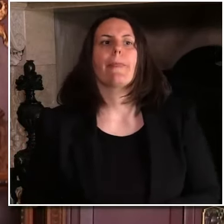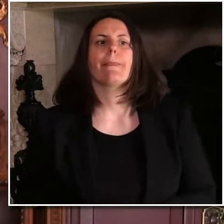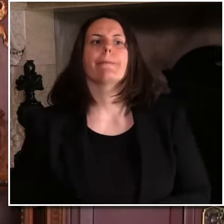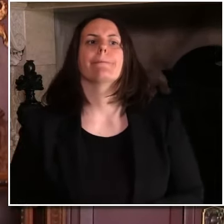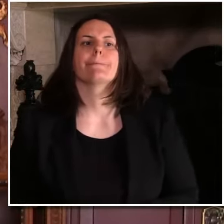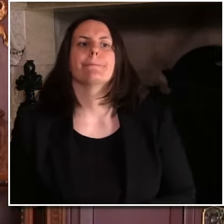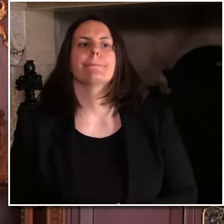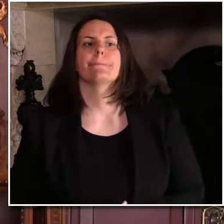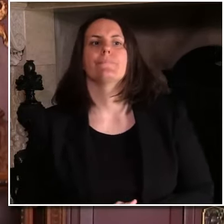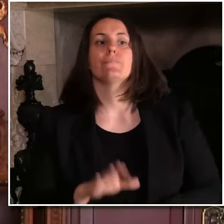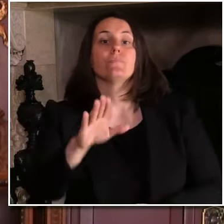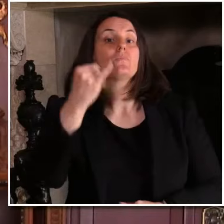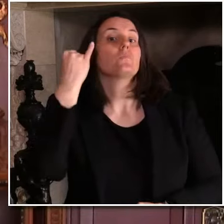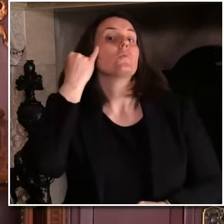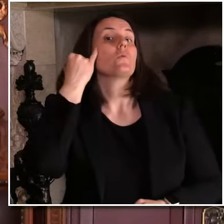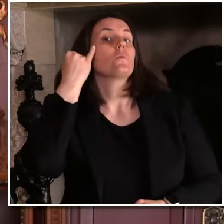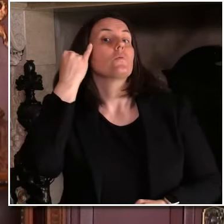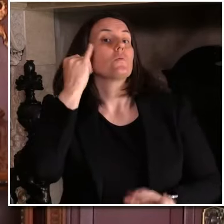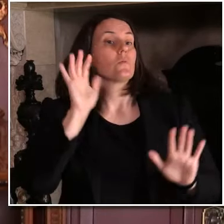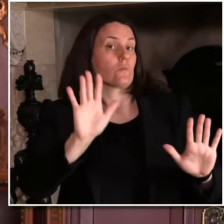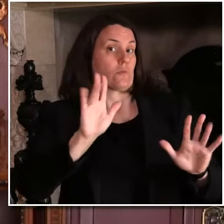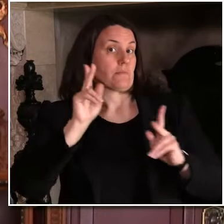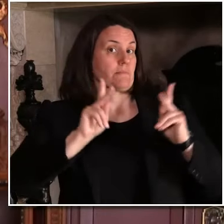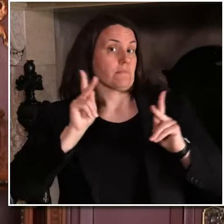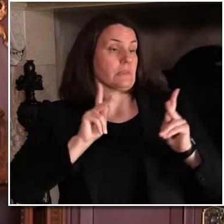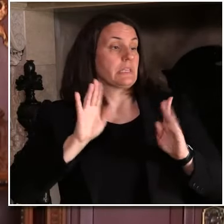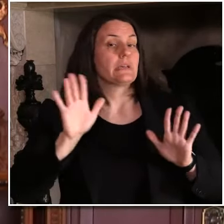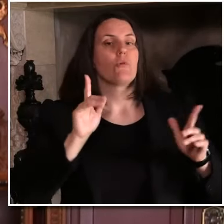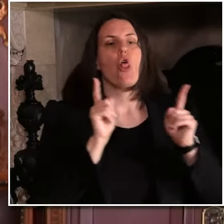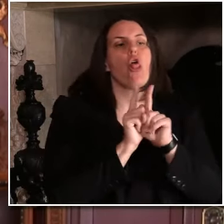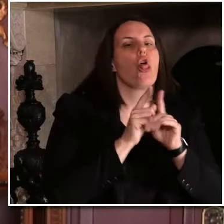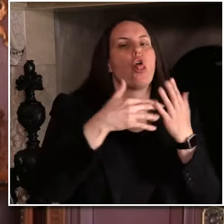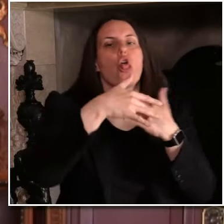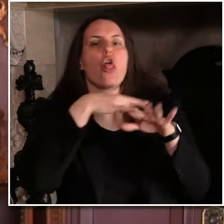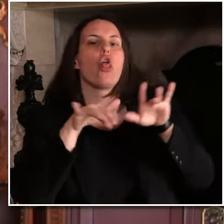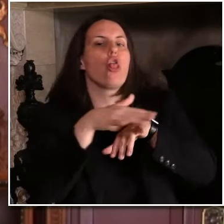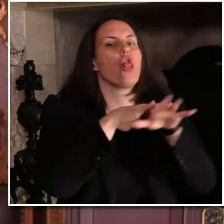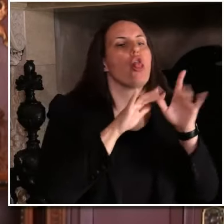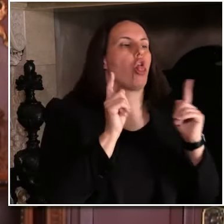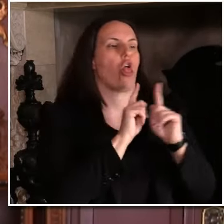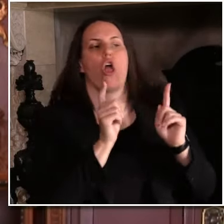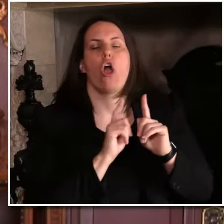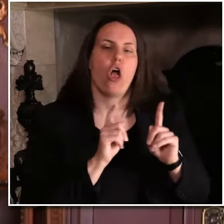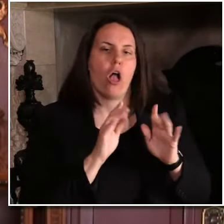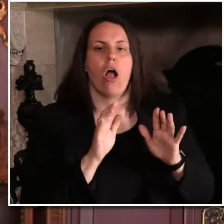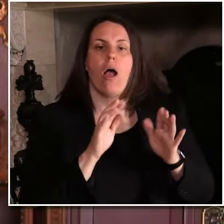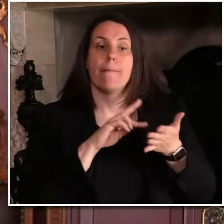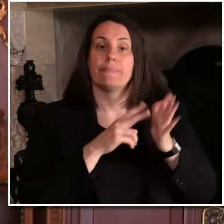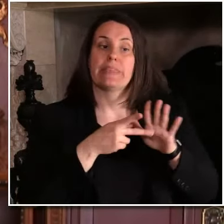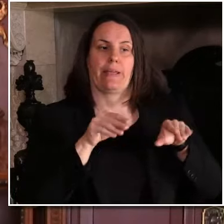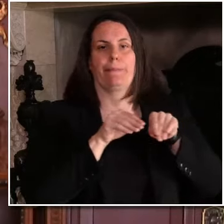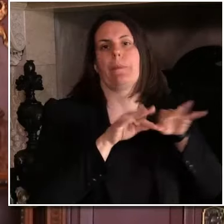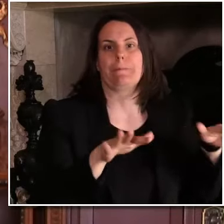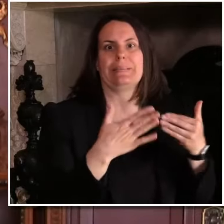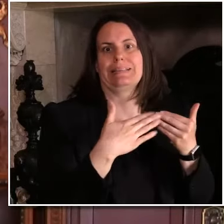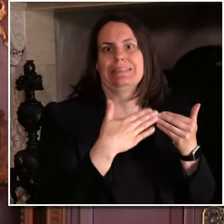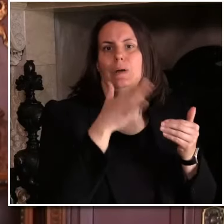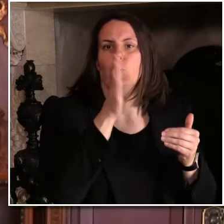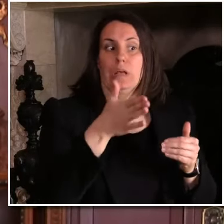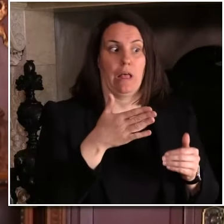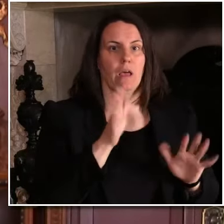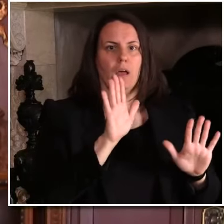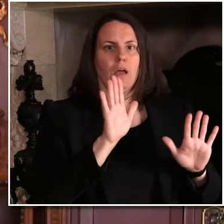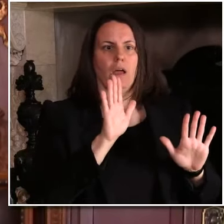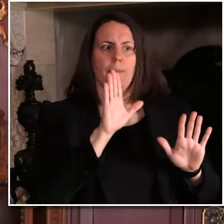But as it relates to our metrics that we agreed to going forward, we have to keep in mind